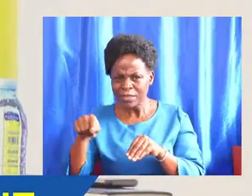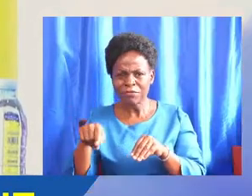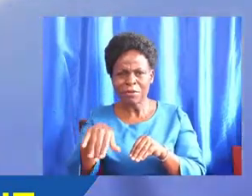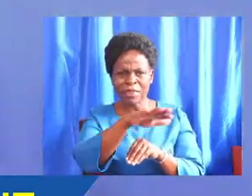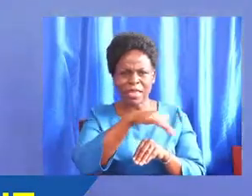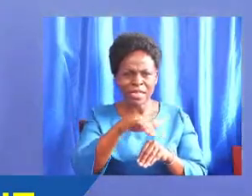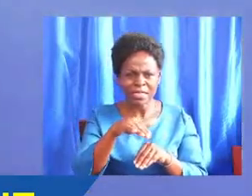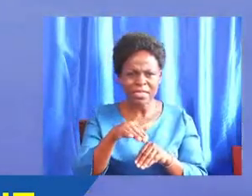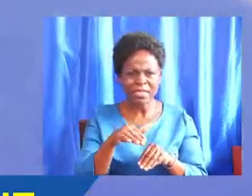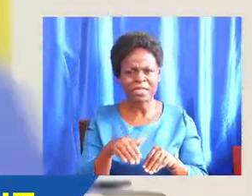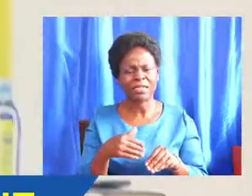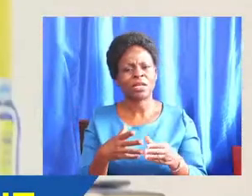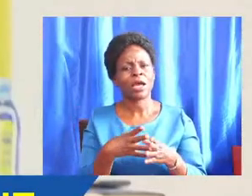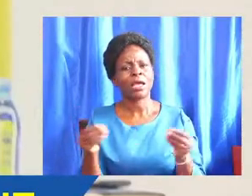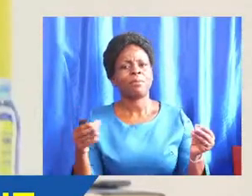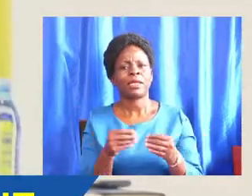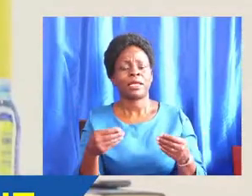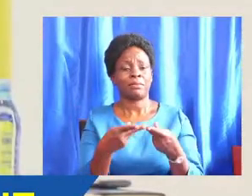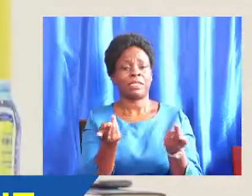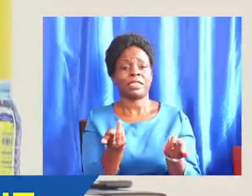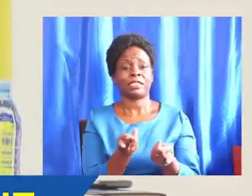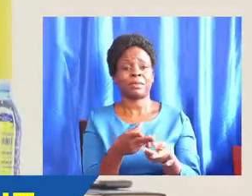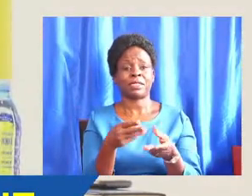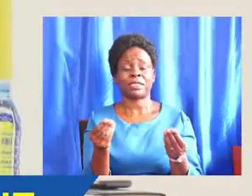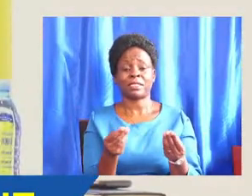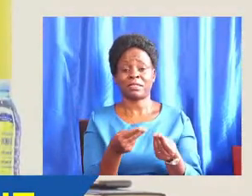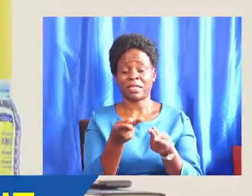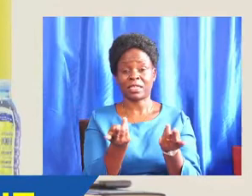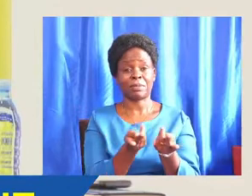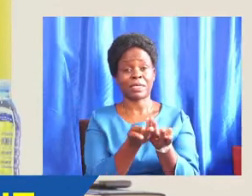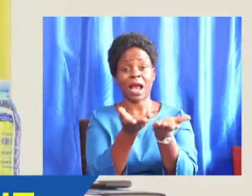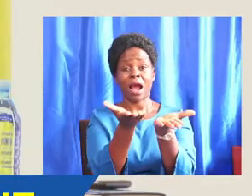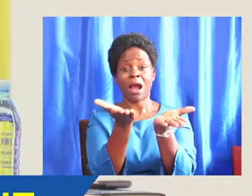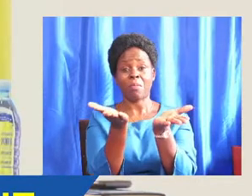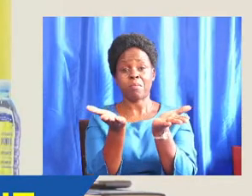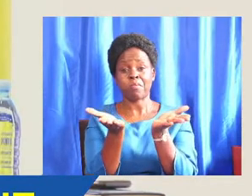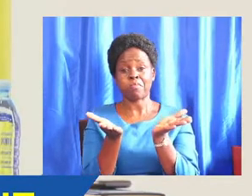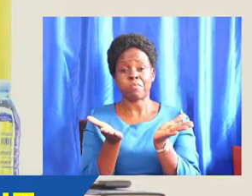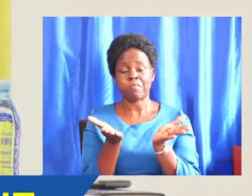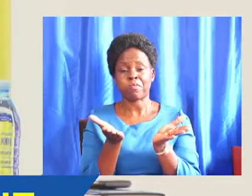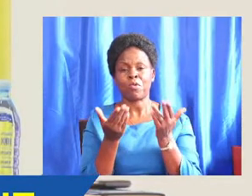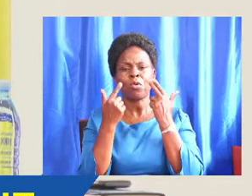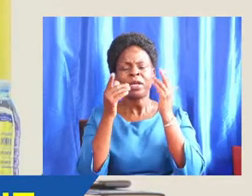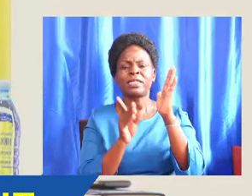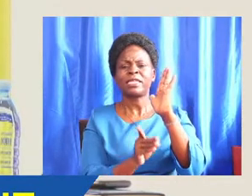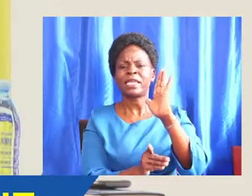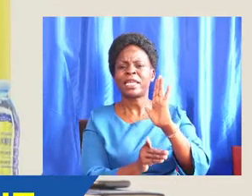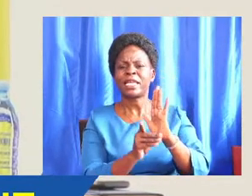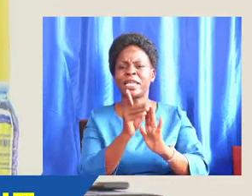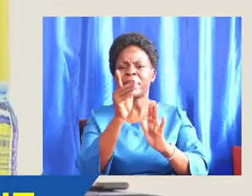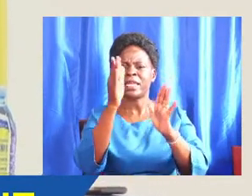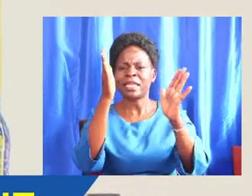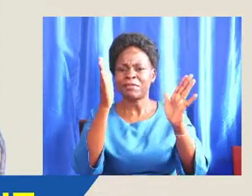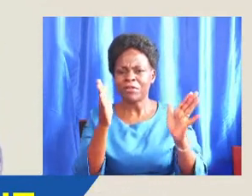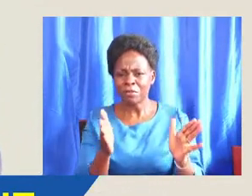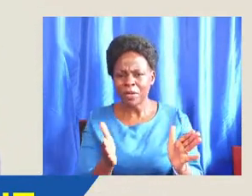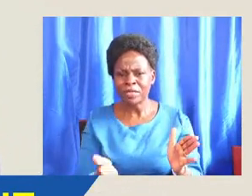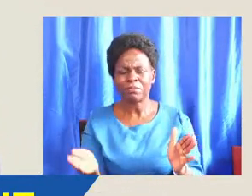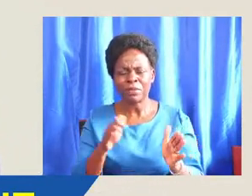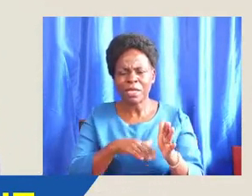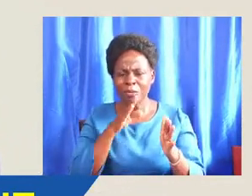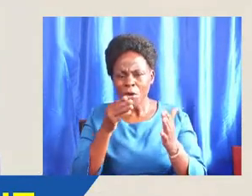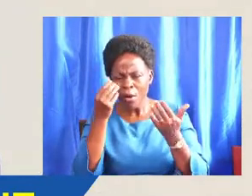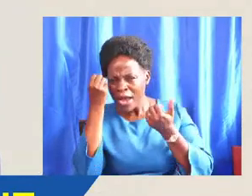There's a lot of empty spaces. We are seeing the developers becoming more